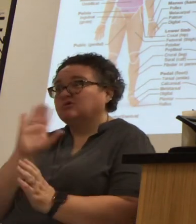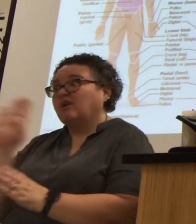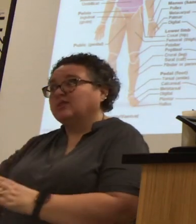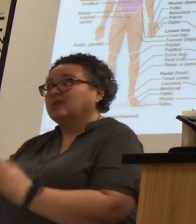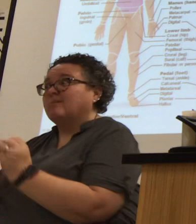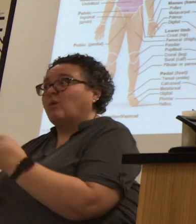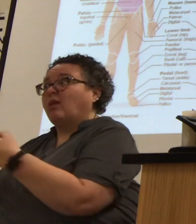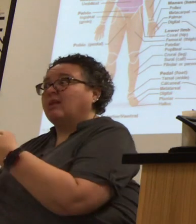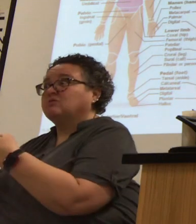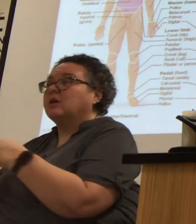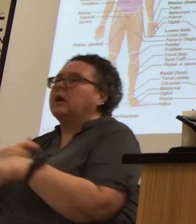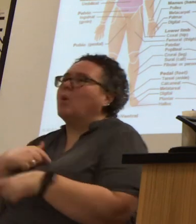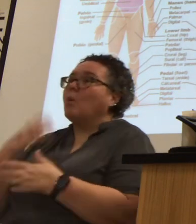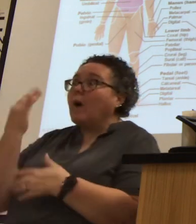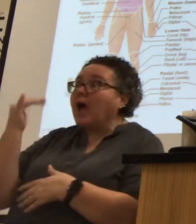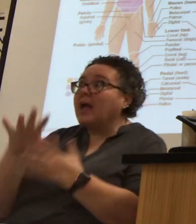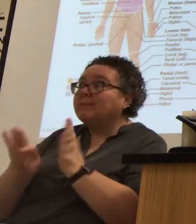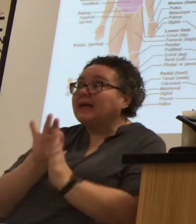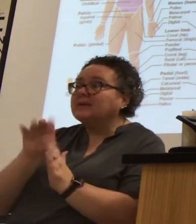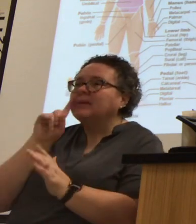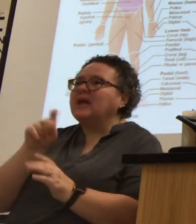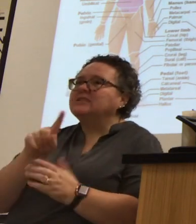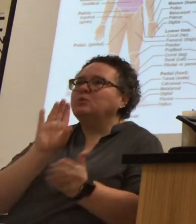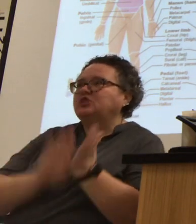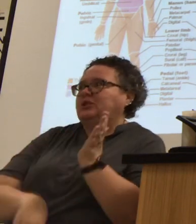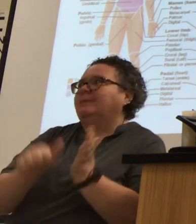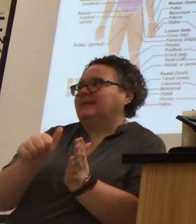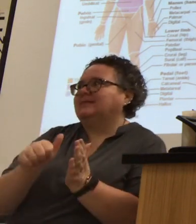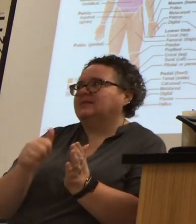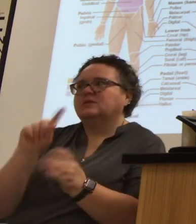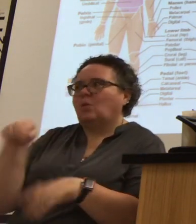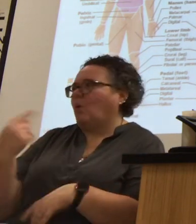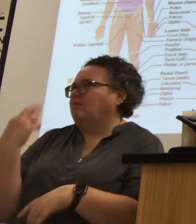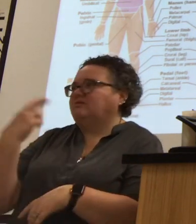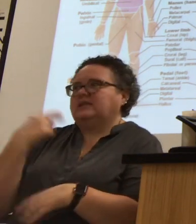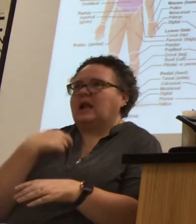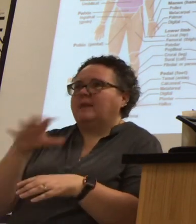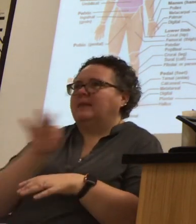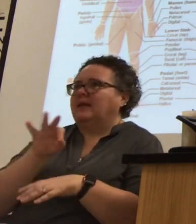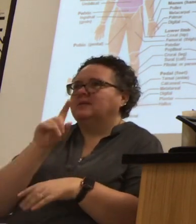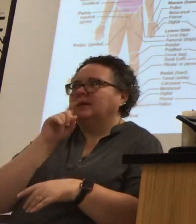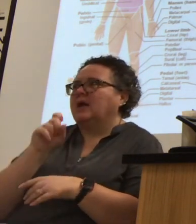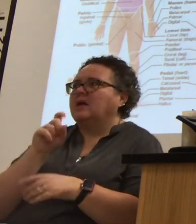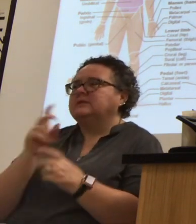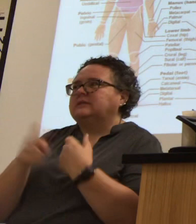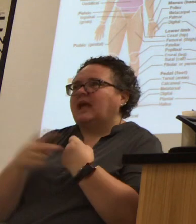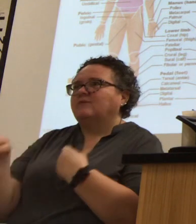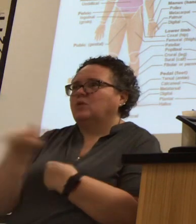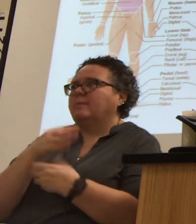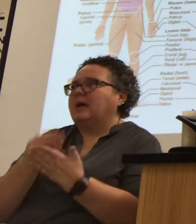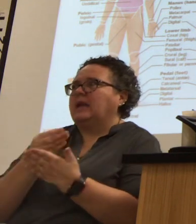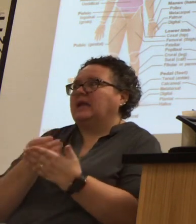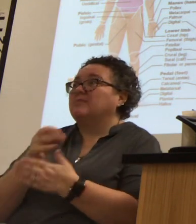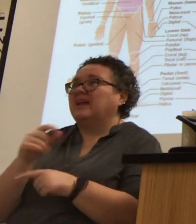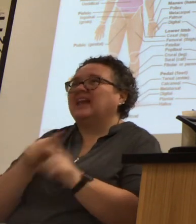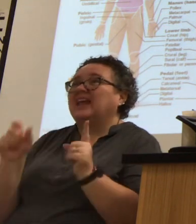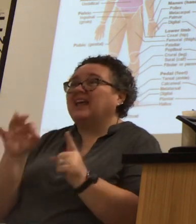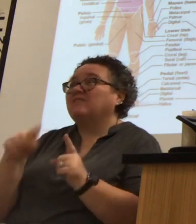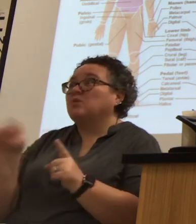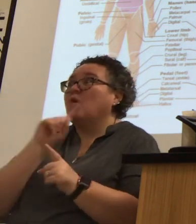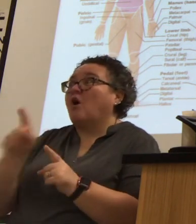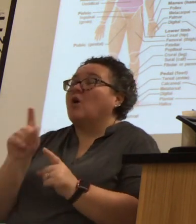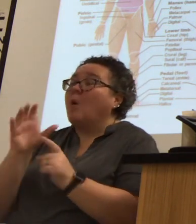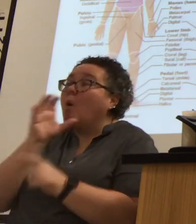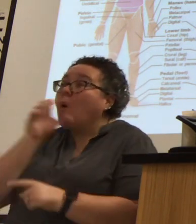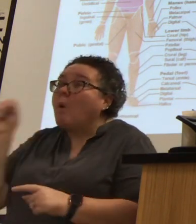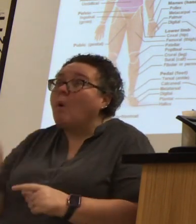I'll tell you why I chose it. It was the cheapest bundle. That's the only reason why I chose it. It's to save you guys a little money. But if you're like old school like me, you